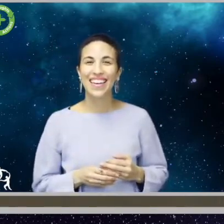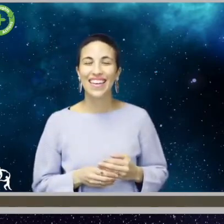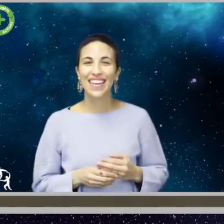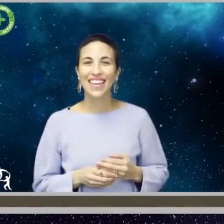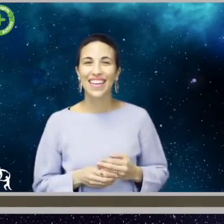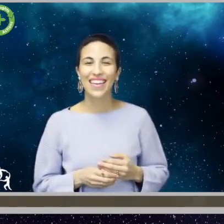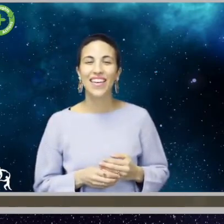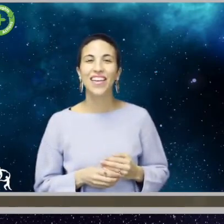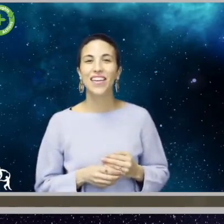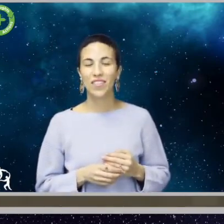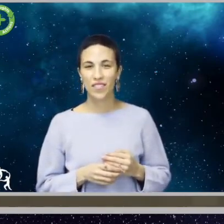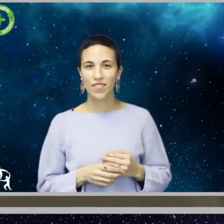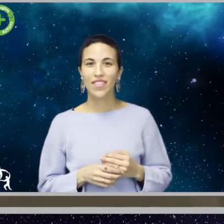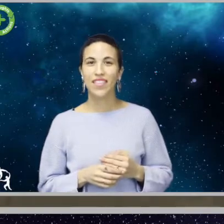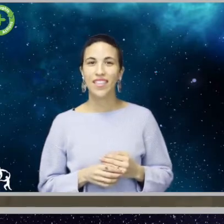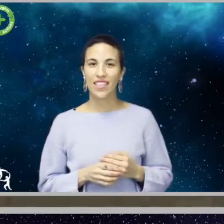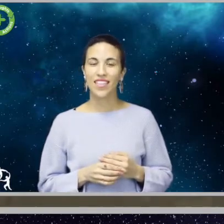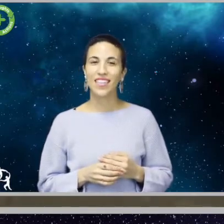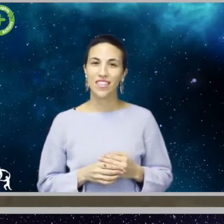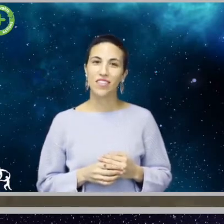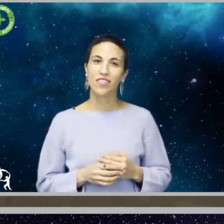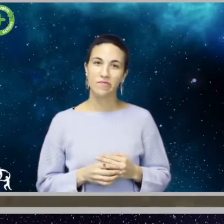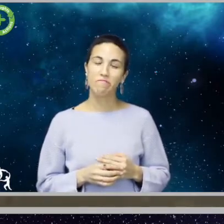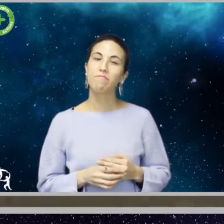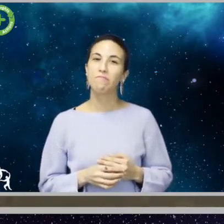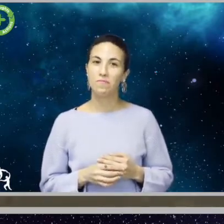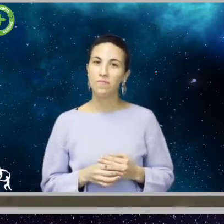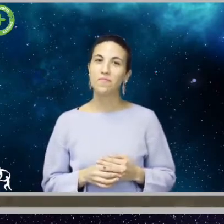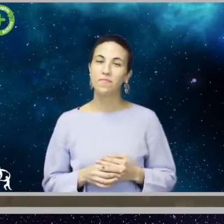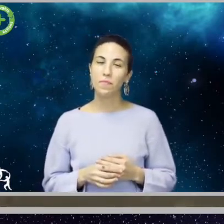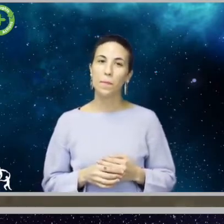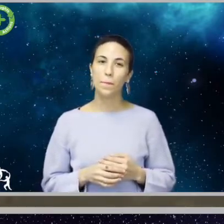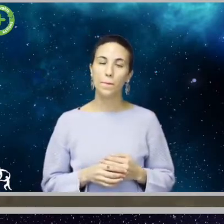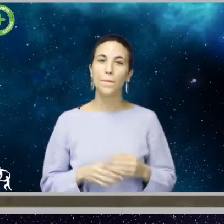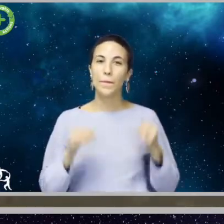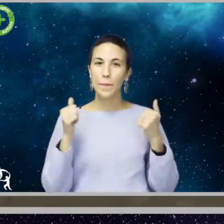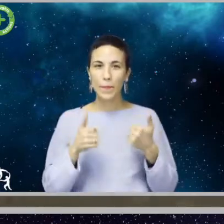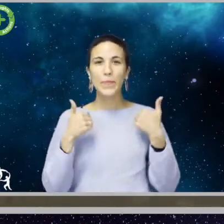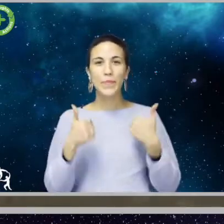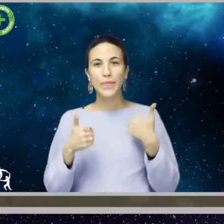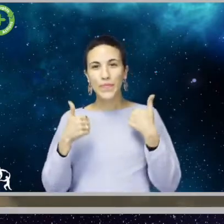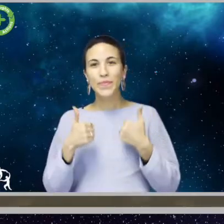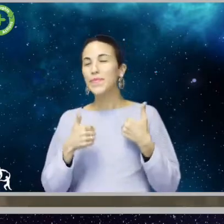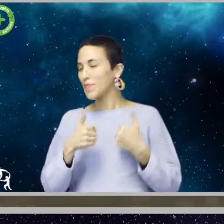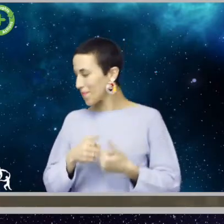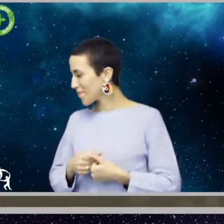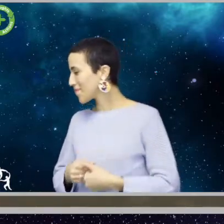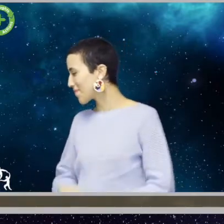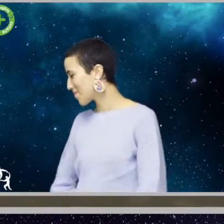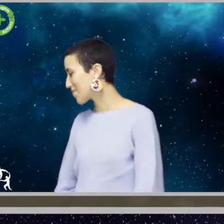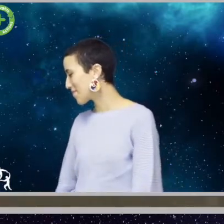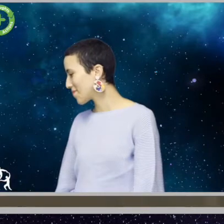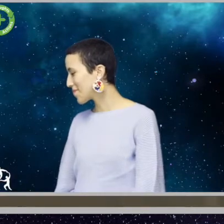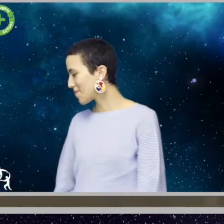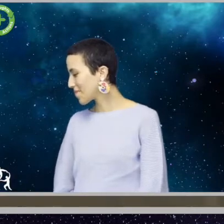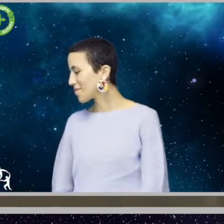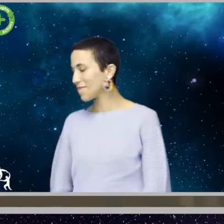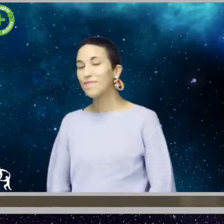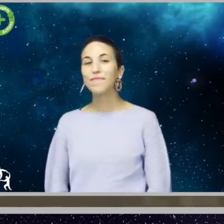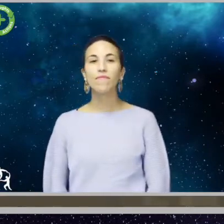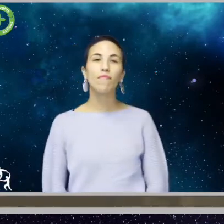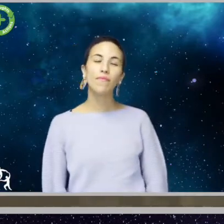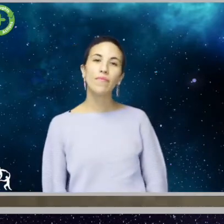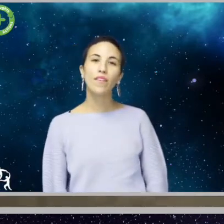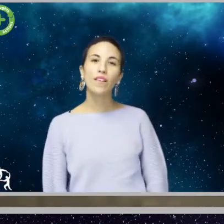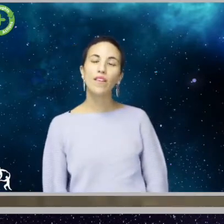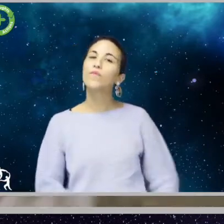see that I can do it, too. So, be humble and give other people a chance before you. And the